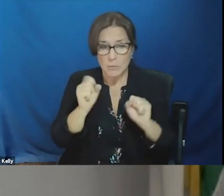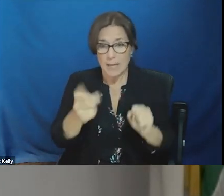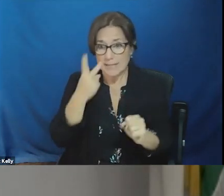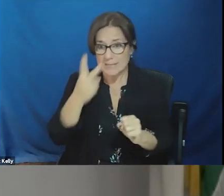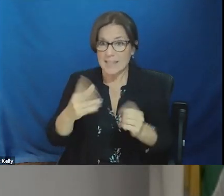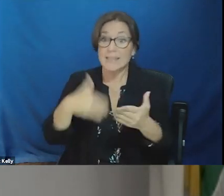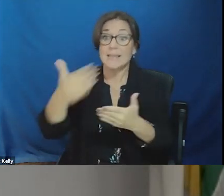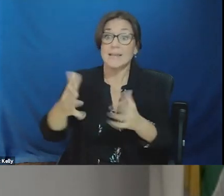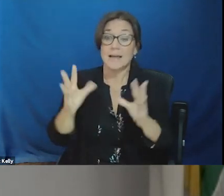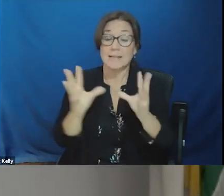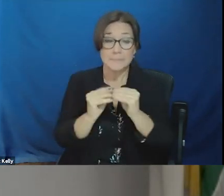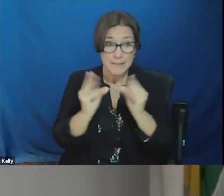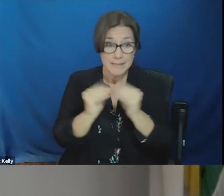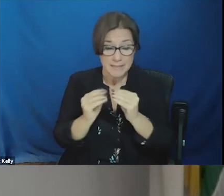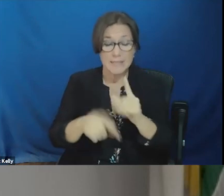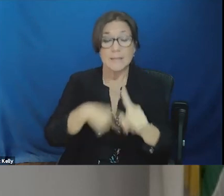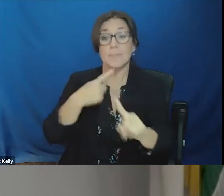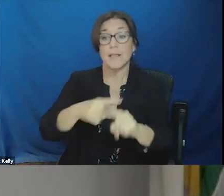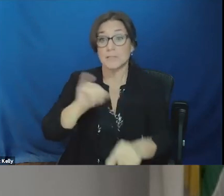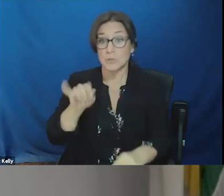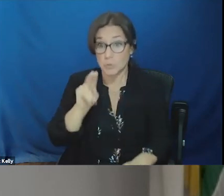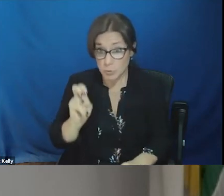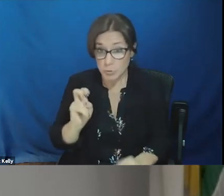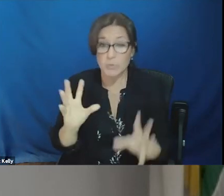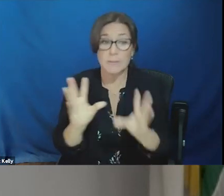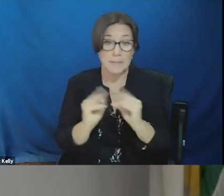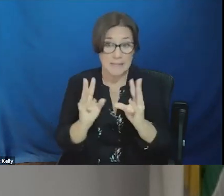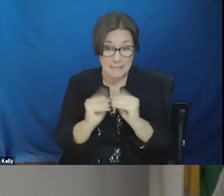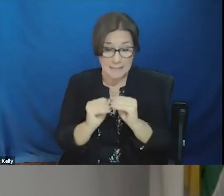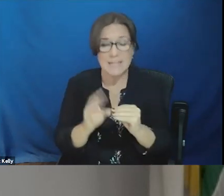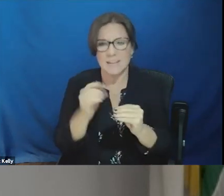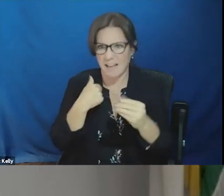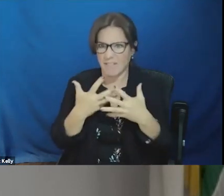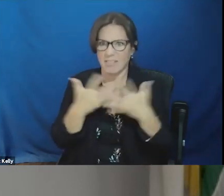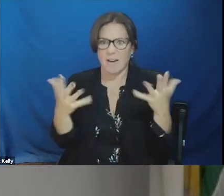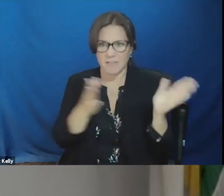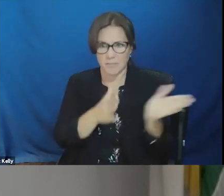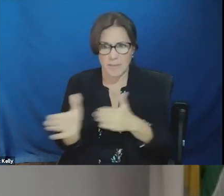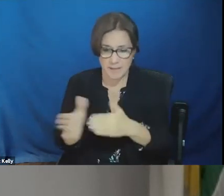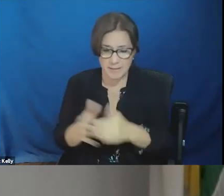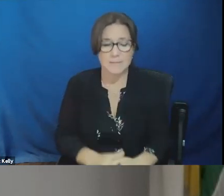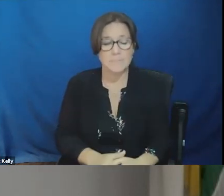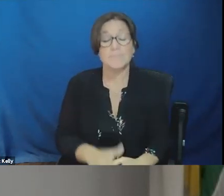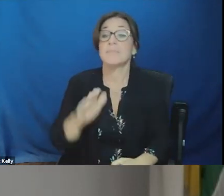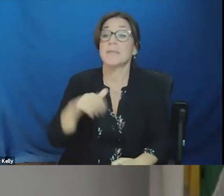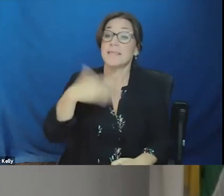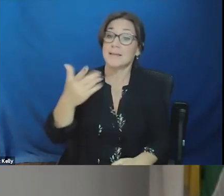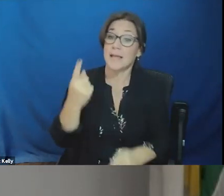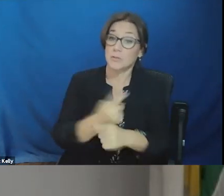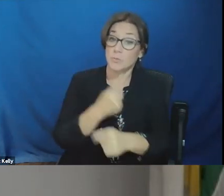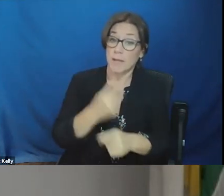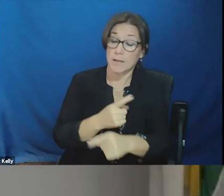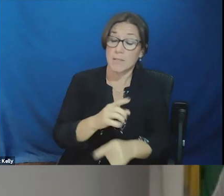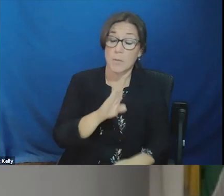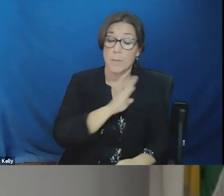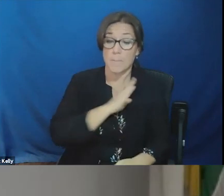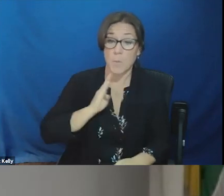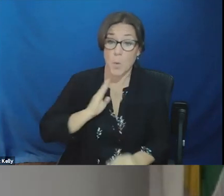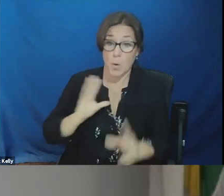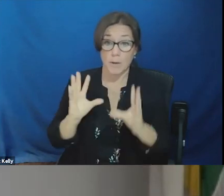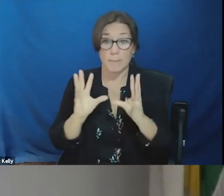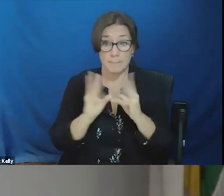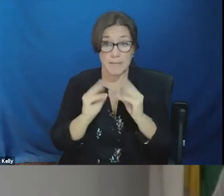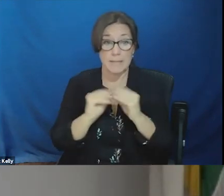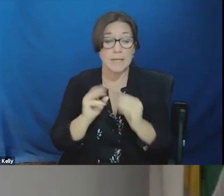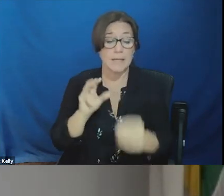on into June. Our next meeting is going to be Tuesday, May 25th, which is a regular board meeting for May. We're going to begin